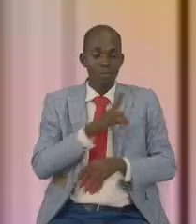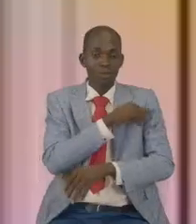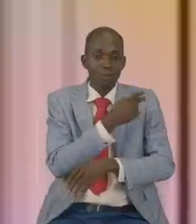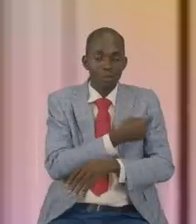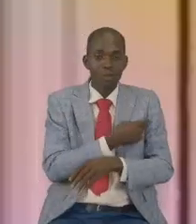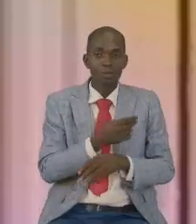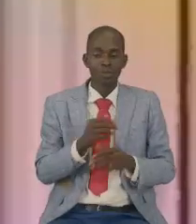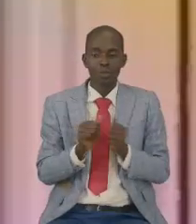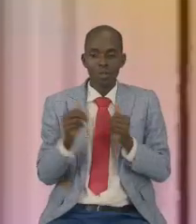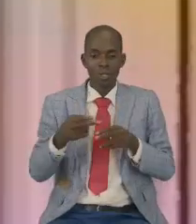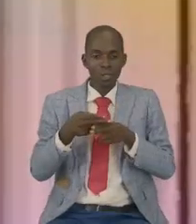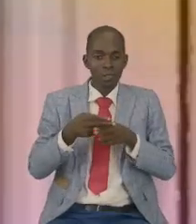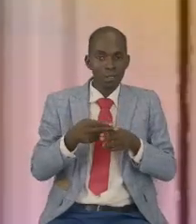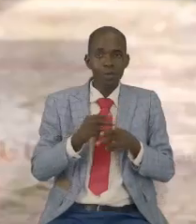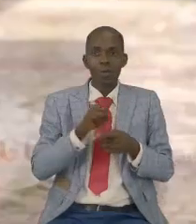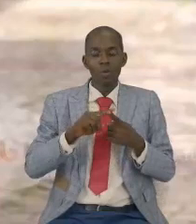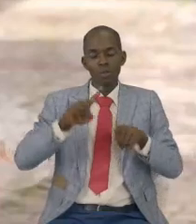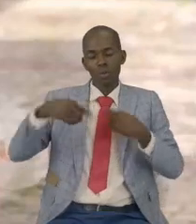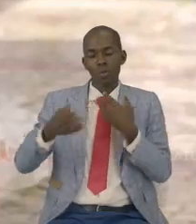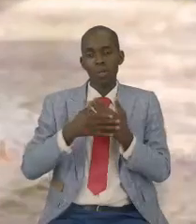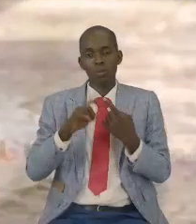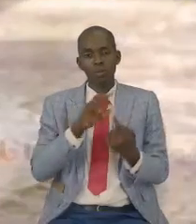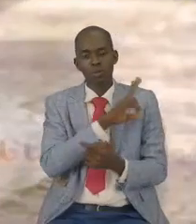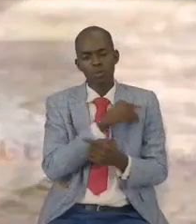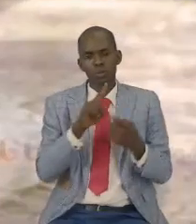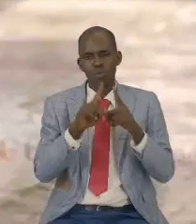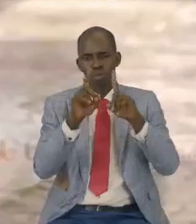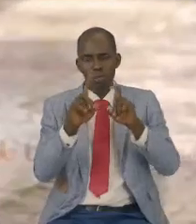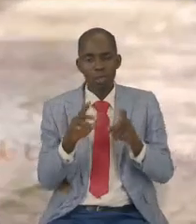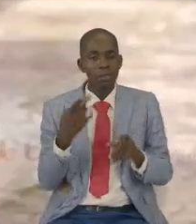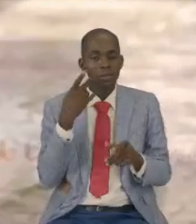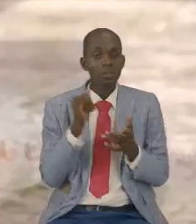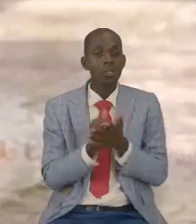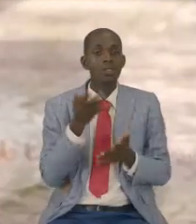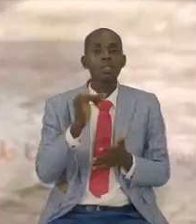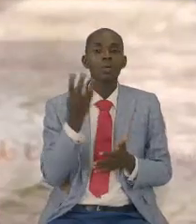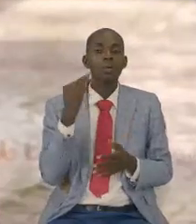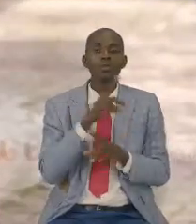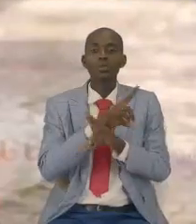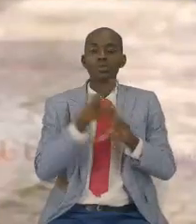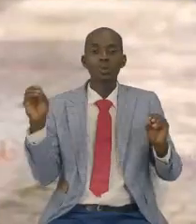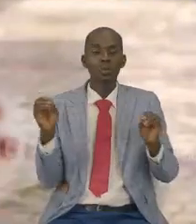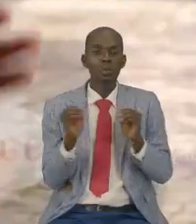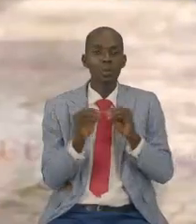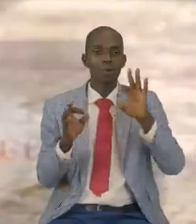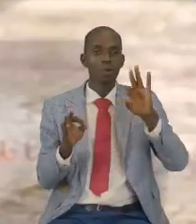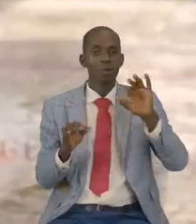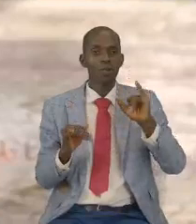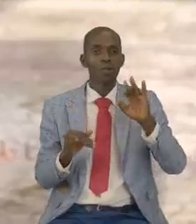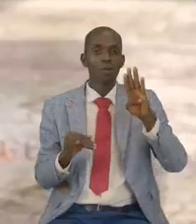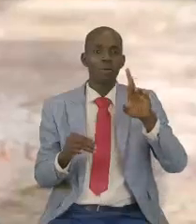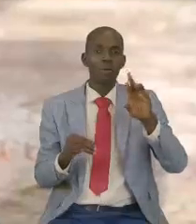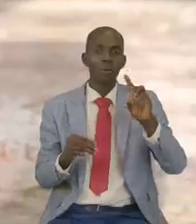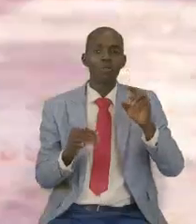that there is no fibroid again. So that's why I want to thank God for what you did to me. Praise